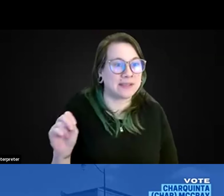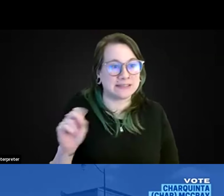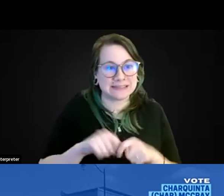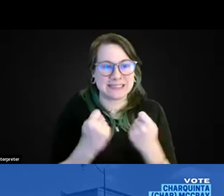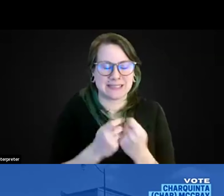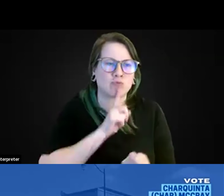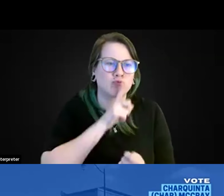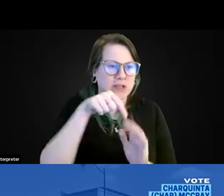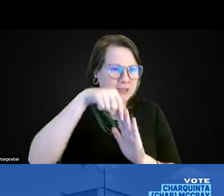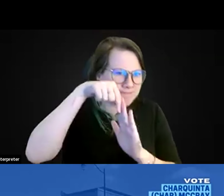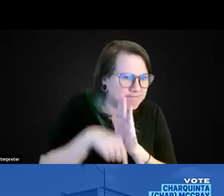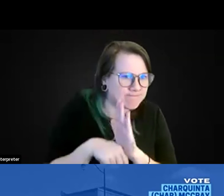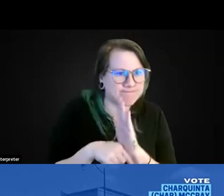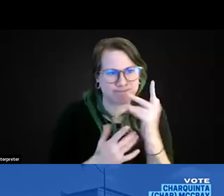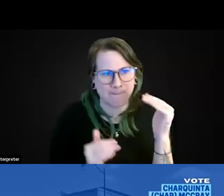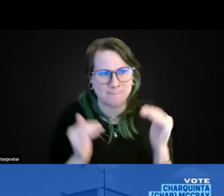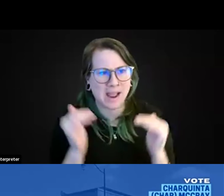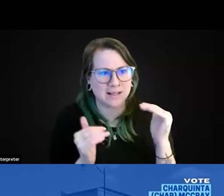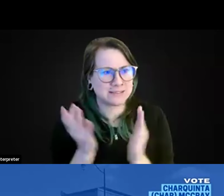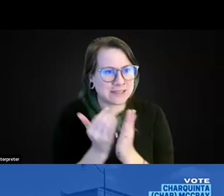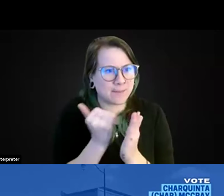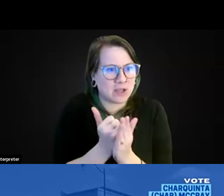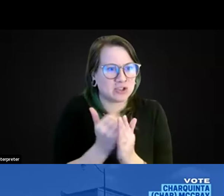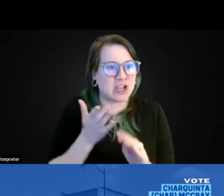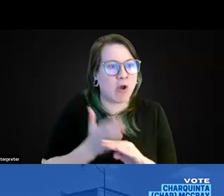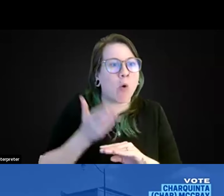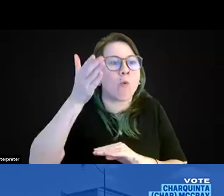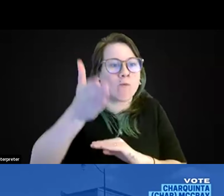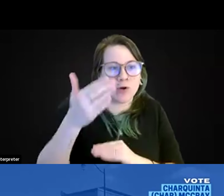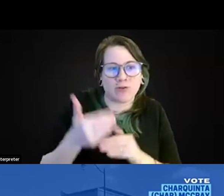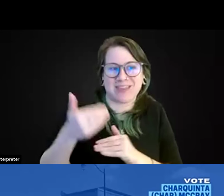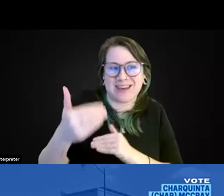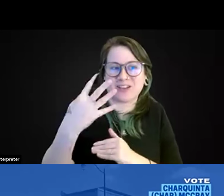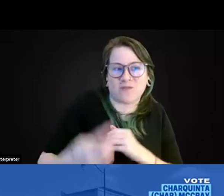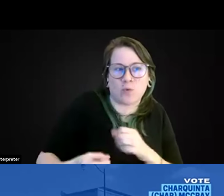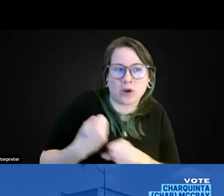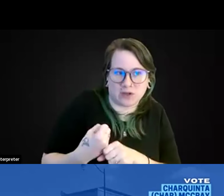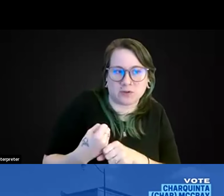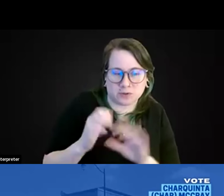at balancing the budget over the next 4 years. So anyway,